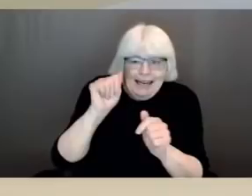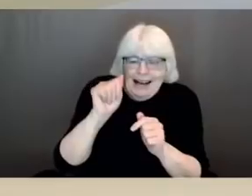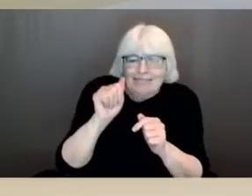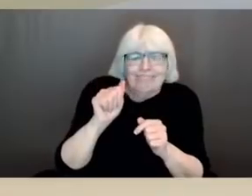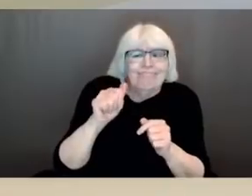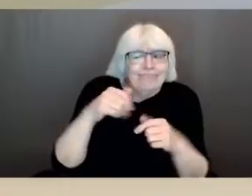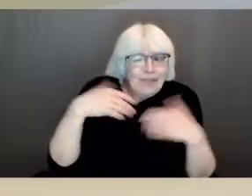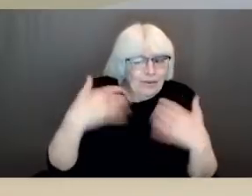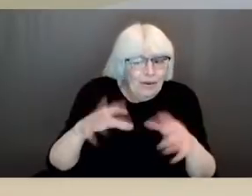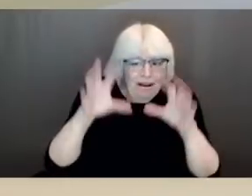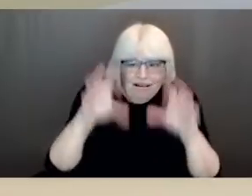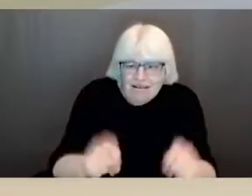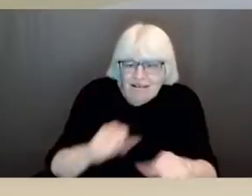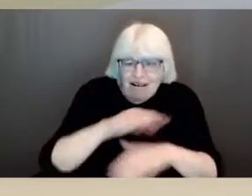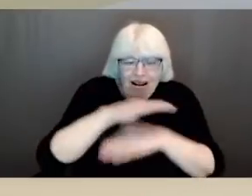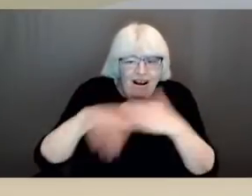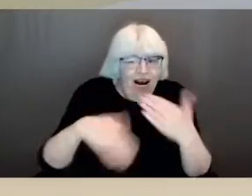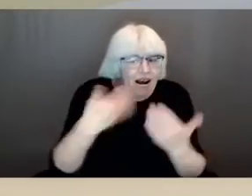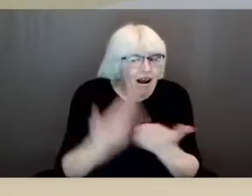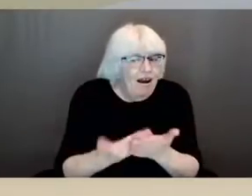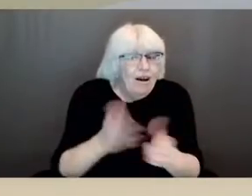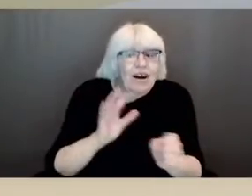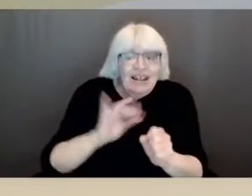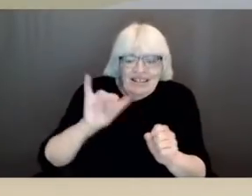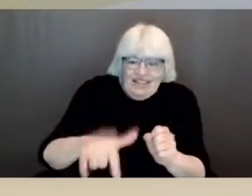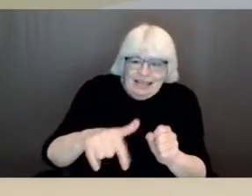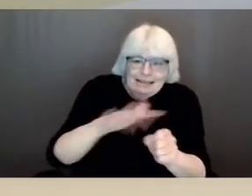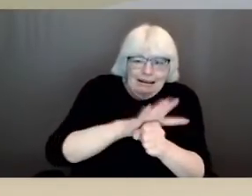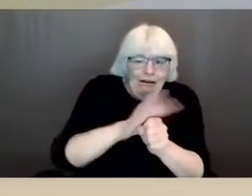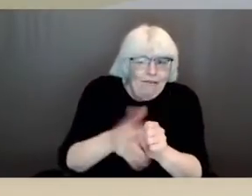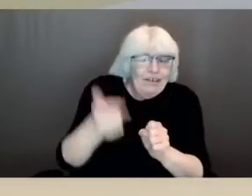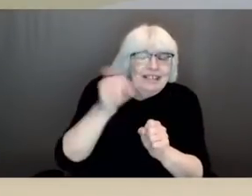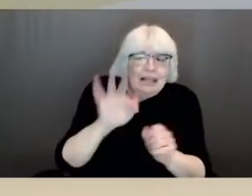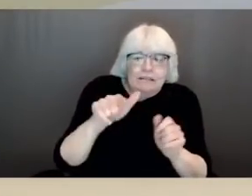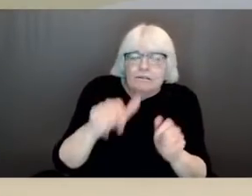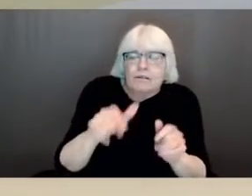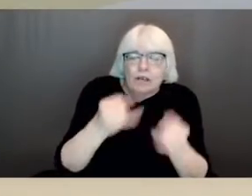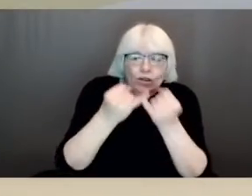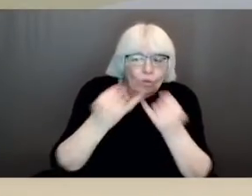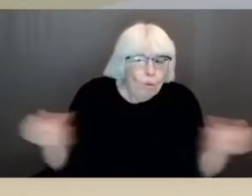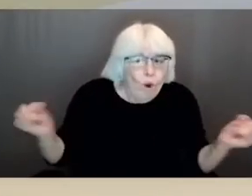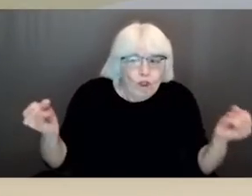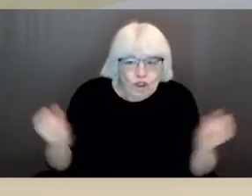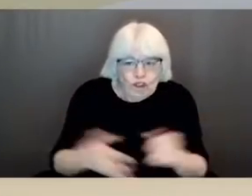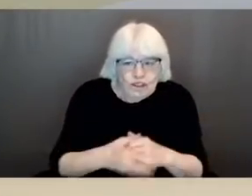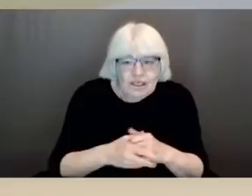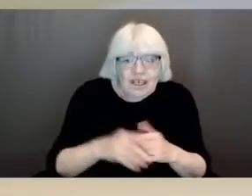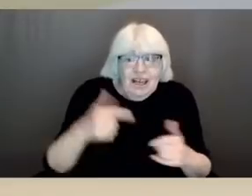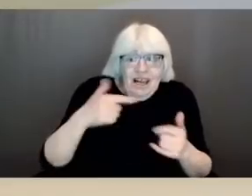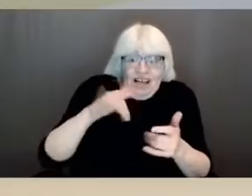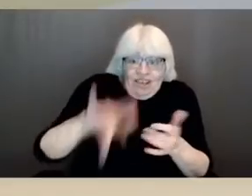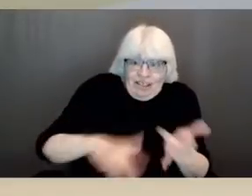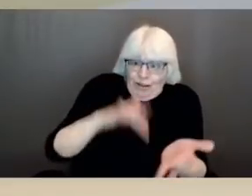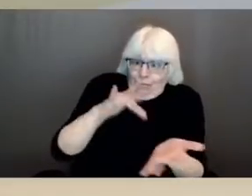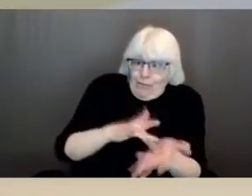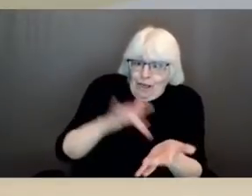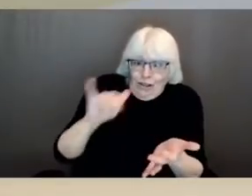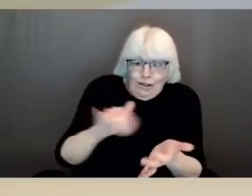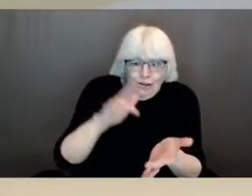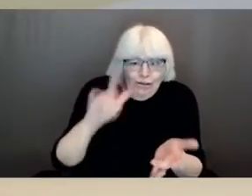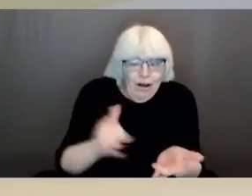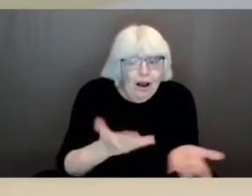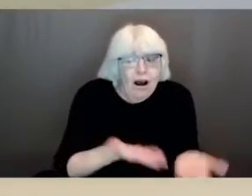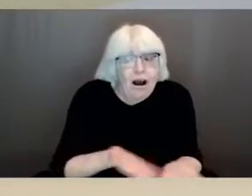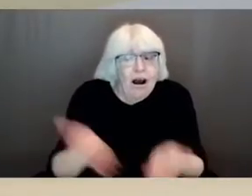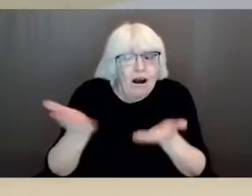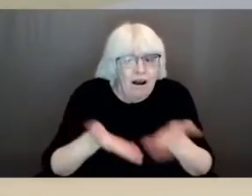COVID-19. In Canada, since mid-July, the rates of cases and hospitalizations have increased among unvaccinated